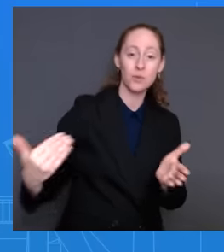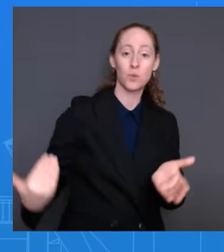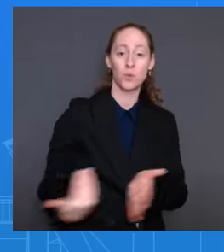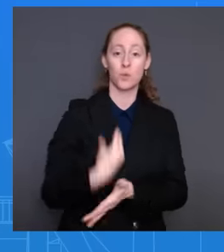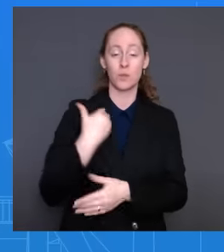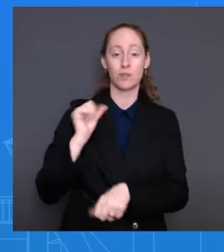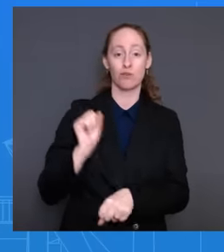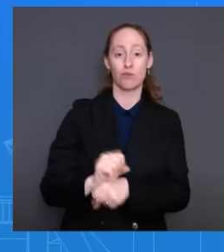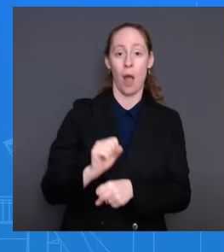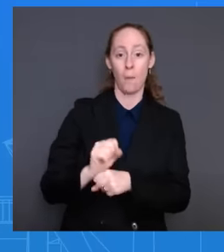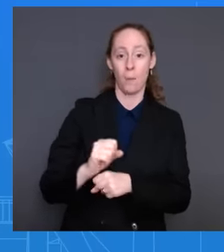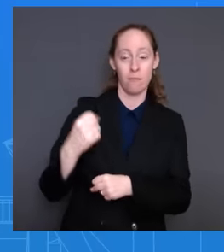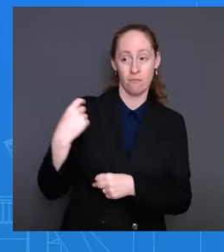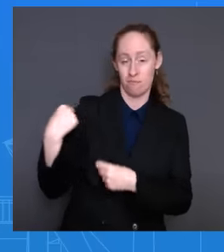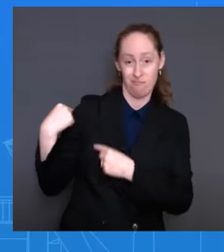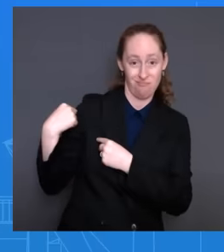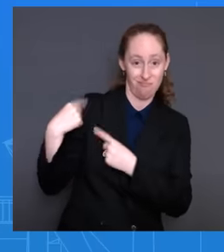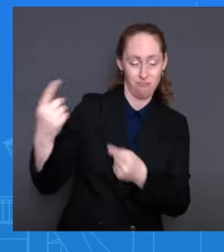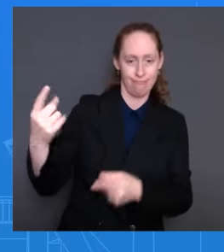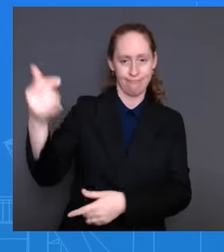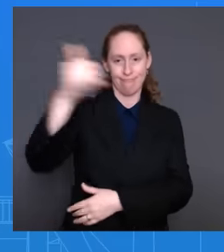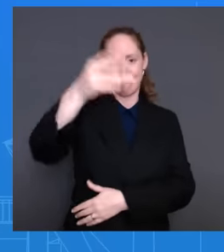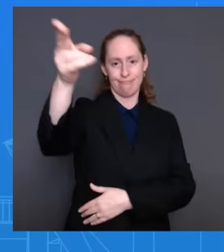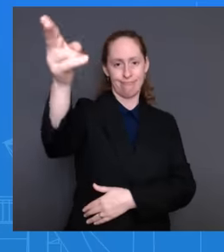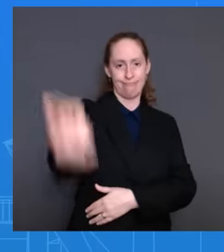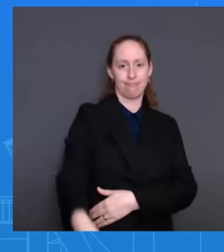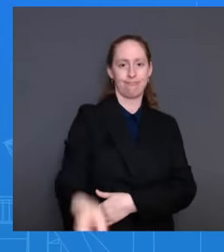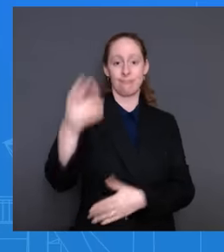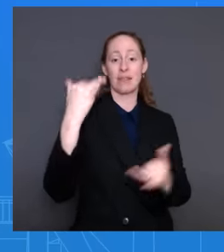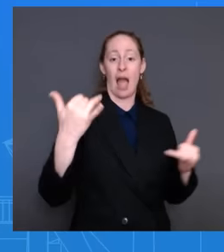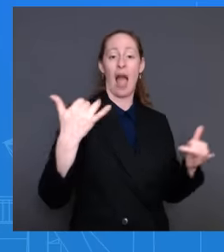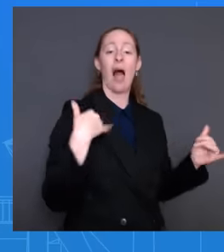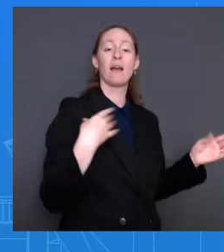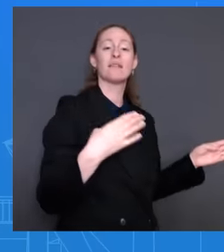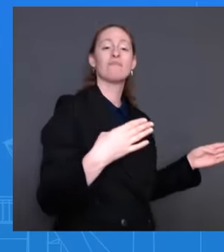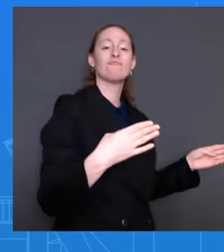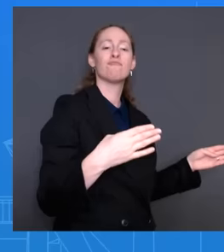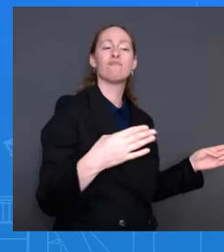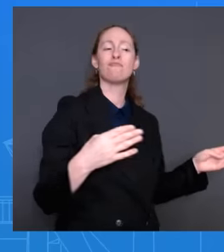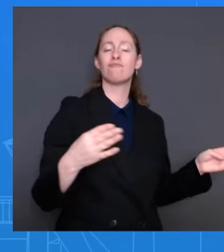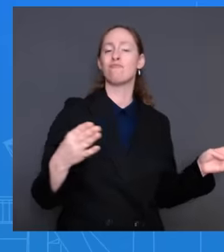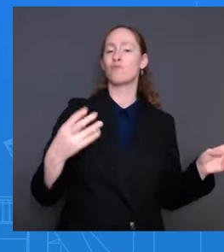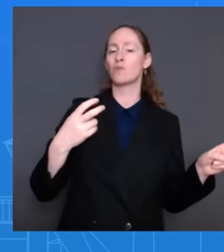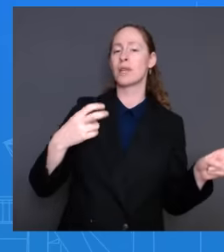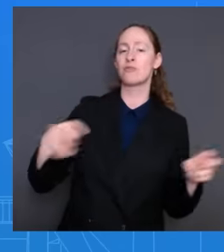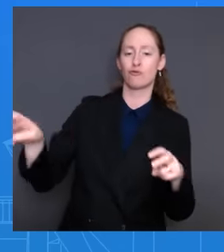transition, where we're going to see an economy that's more stable, that's more steady. So that's